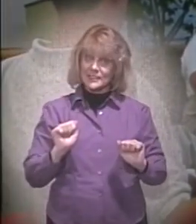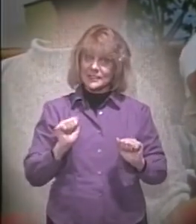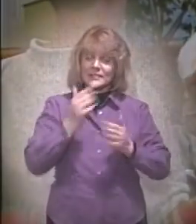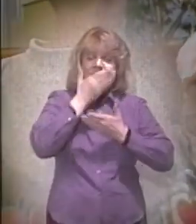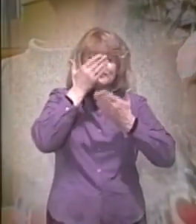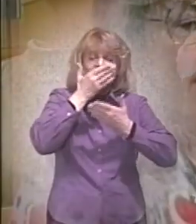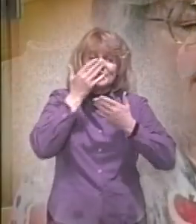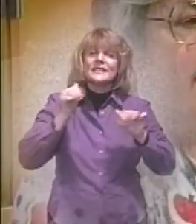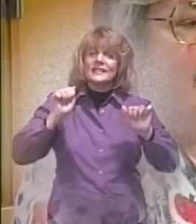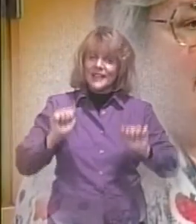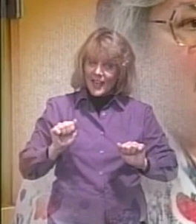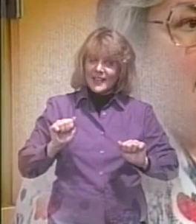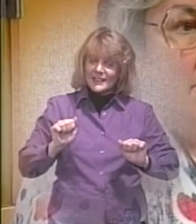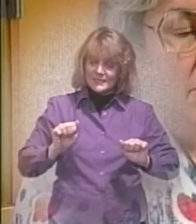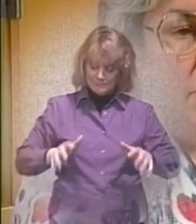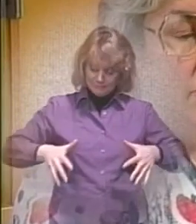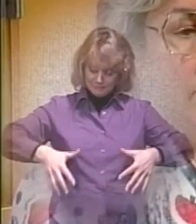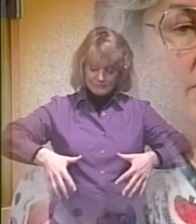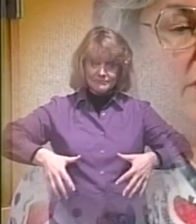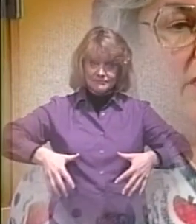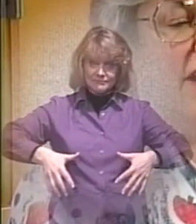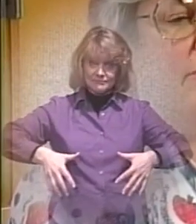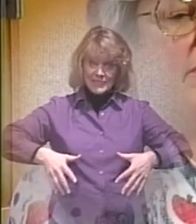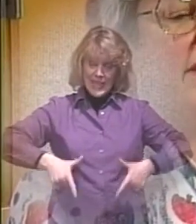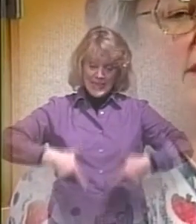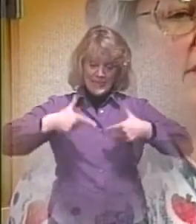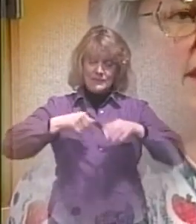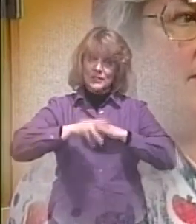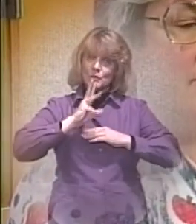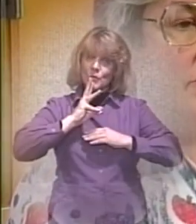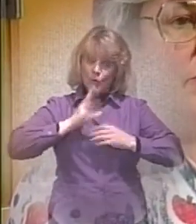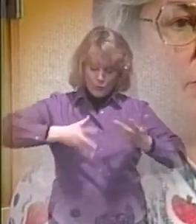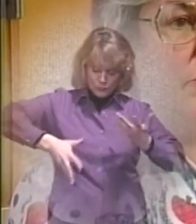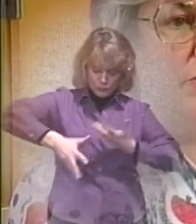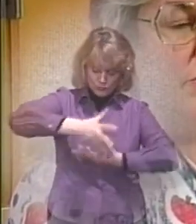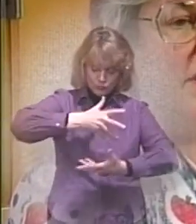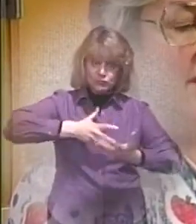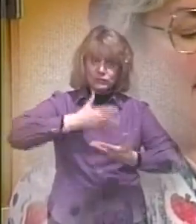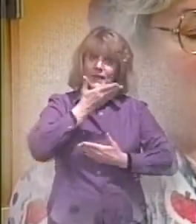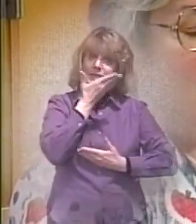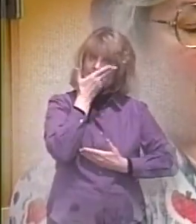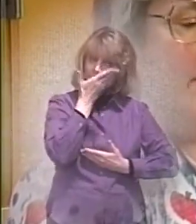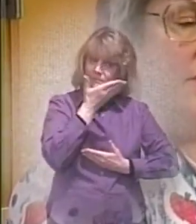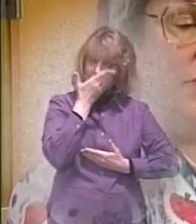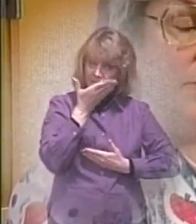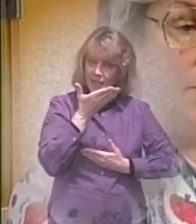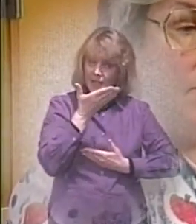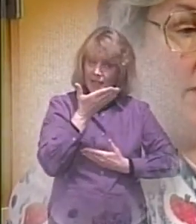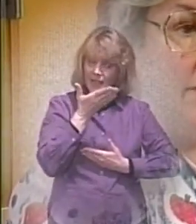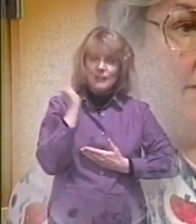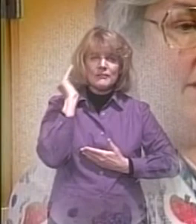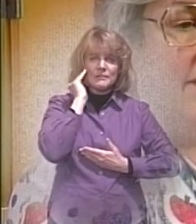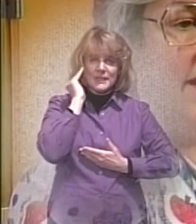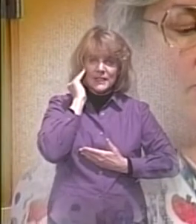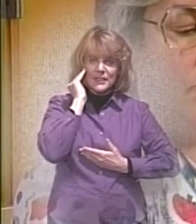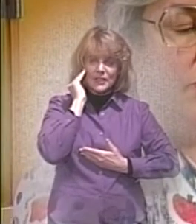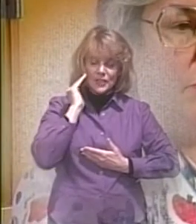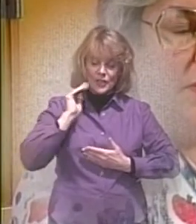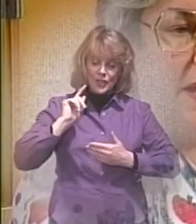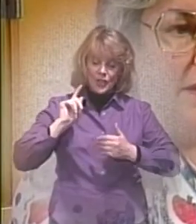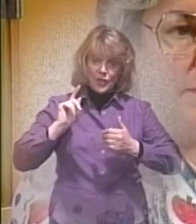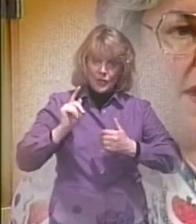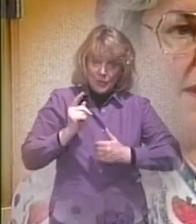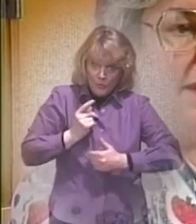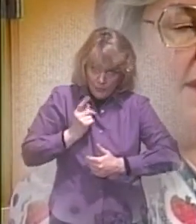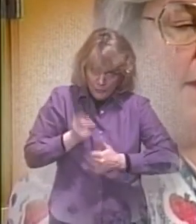can smell. He's in a fluid environment right now that has a certain odor to it. And when he's first born, that odor